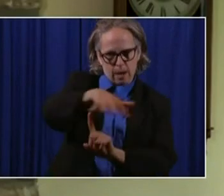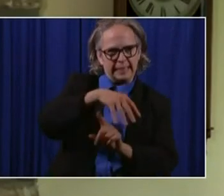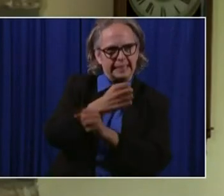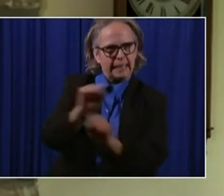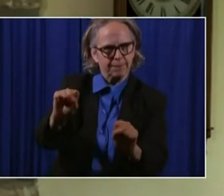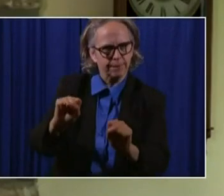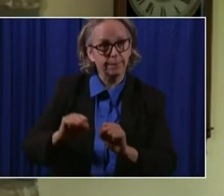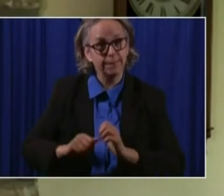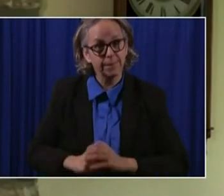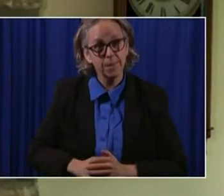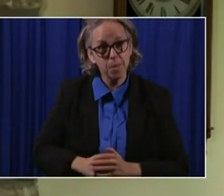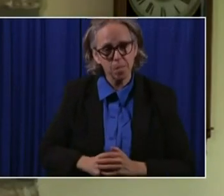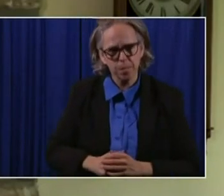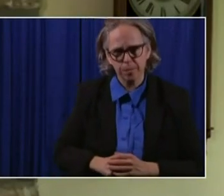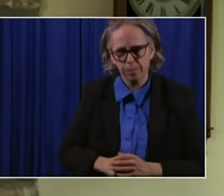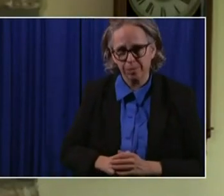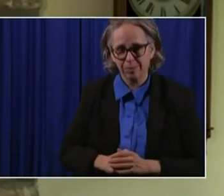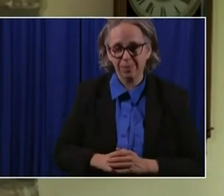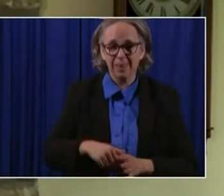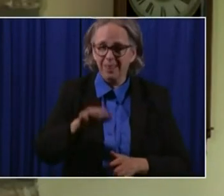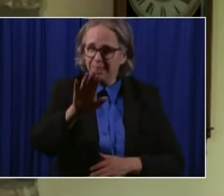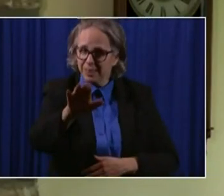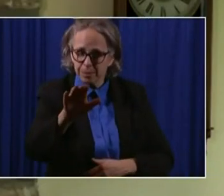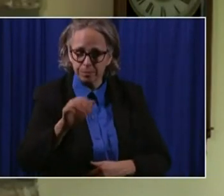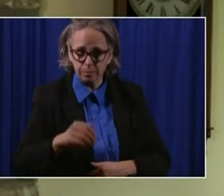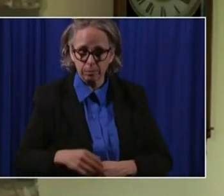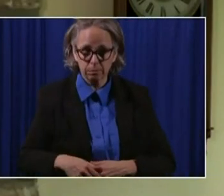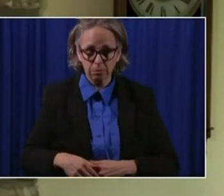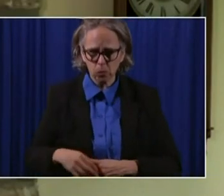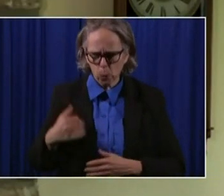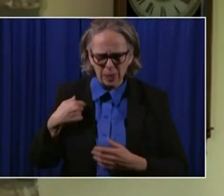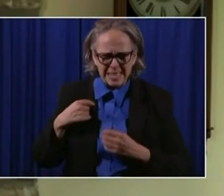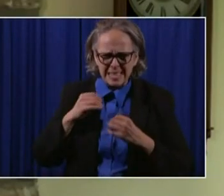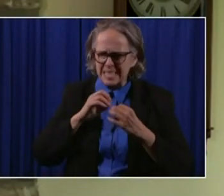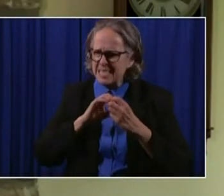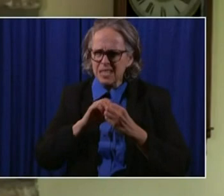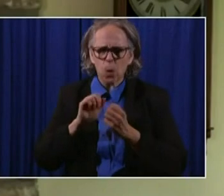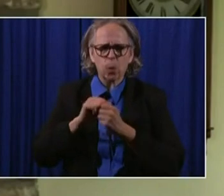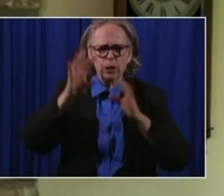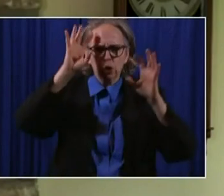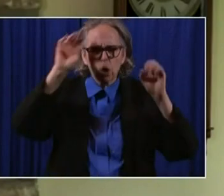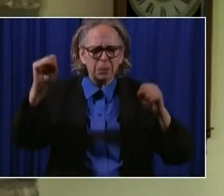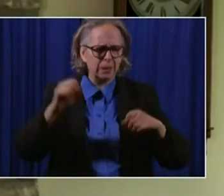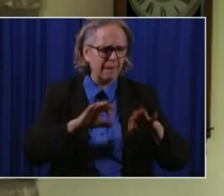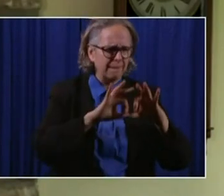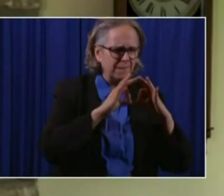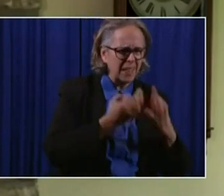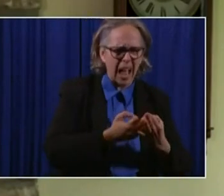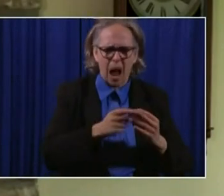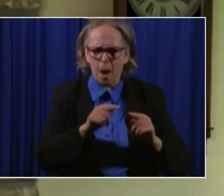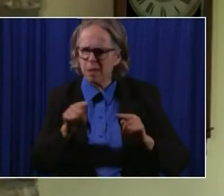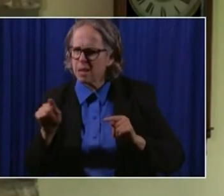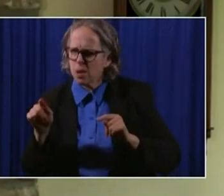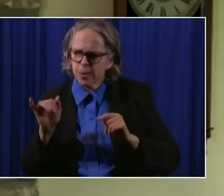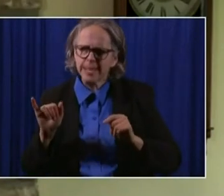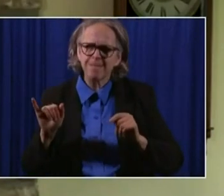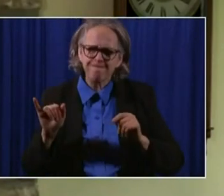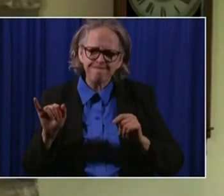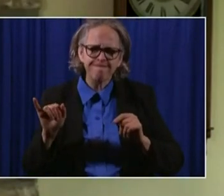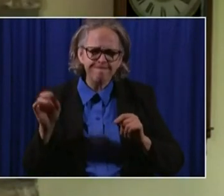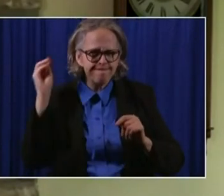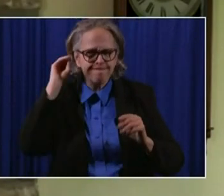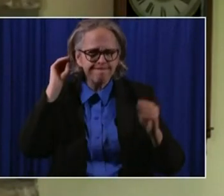heard from superintendents, persons from families, for a desire to switch some of